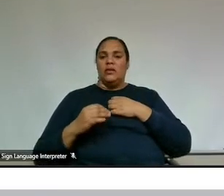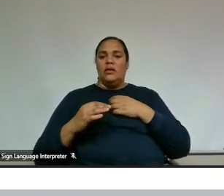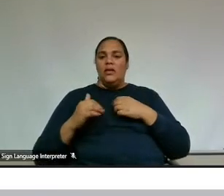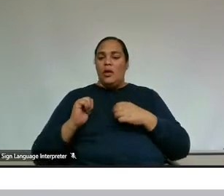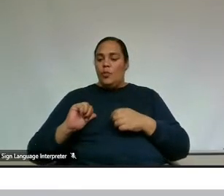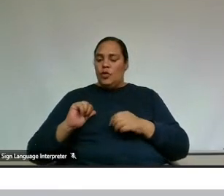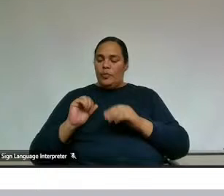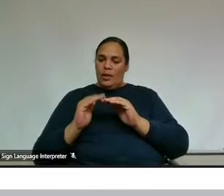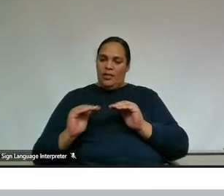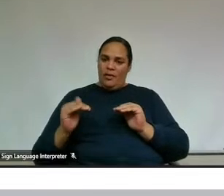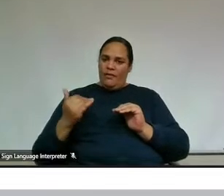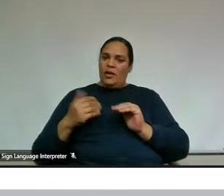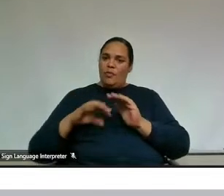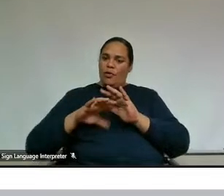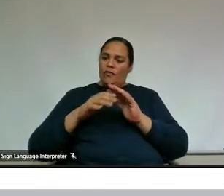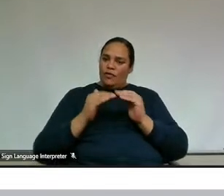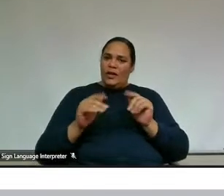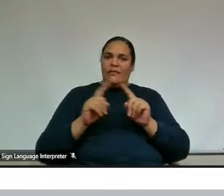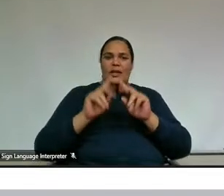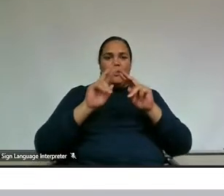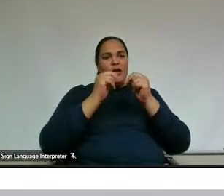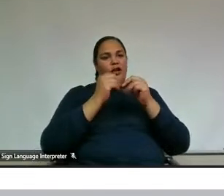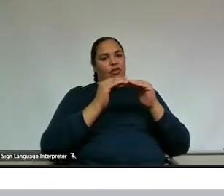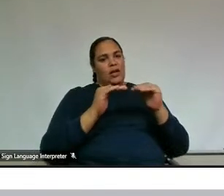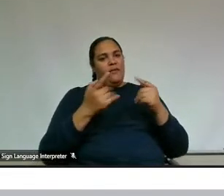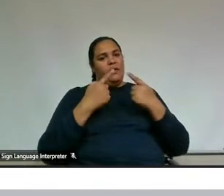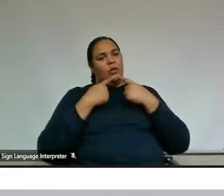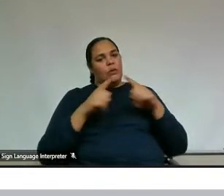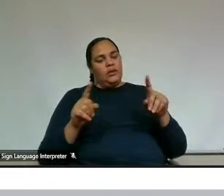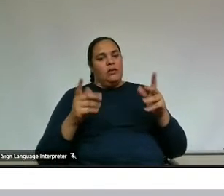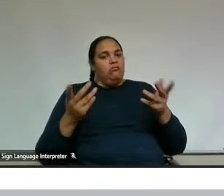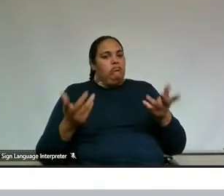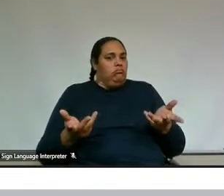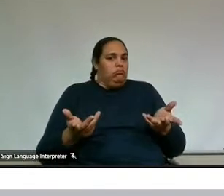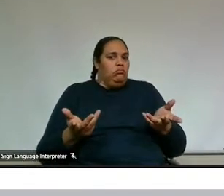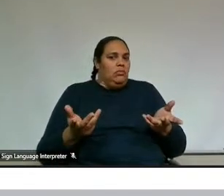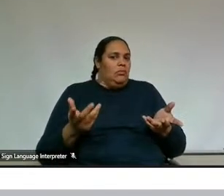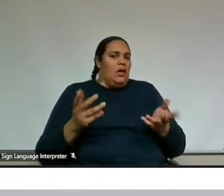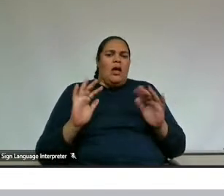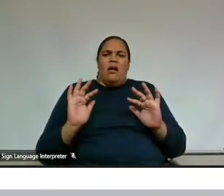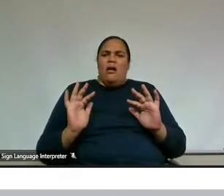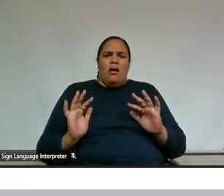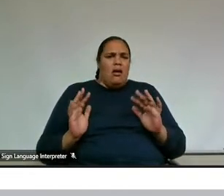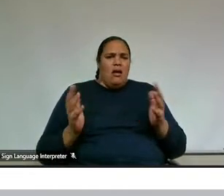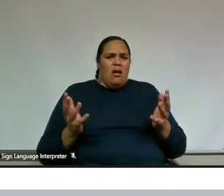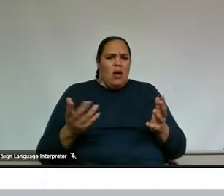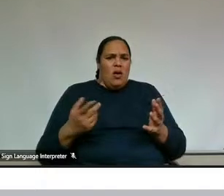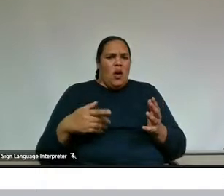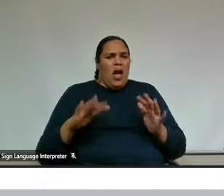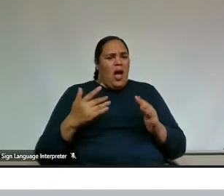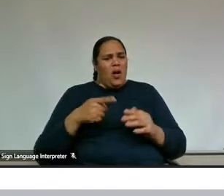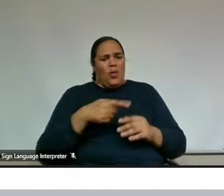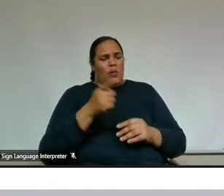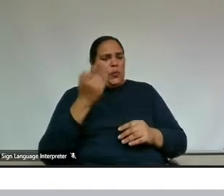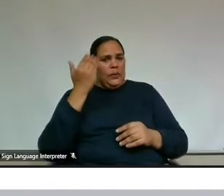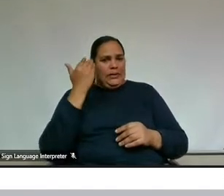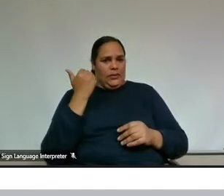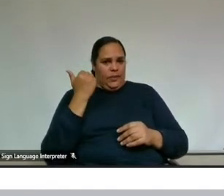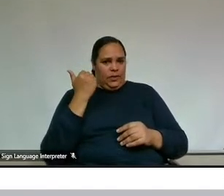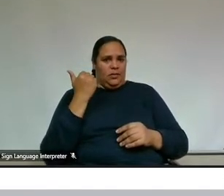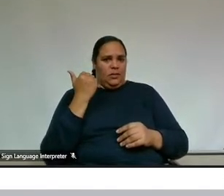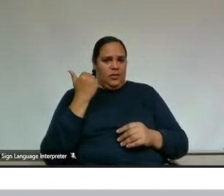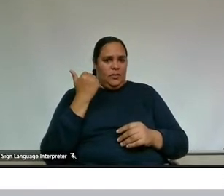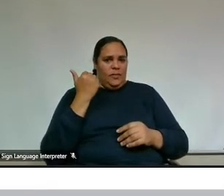level, provincial level, and national level to state. How do you expect